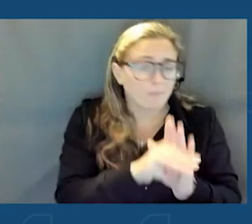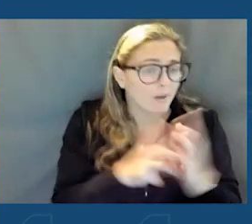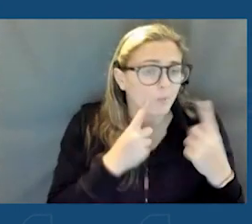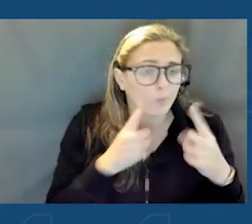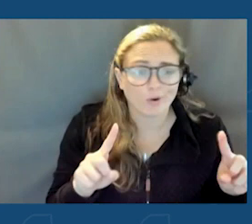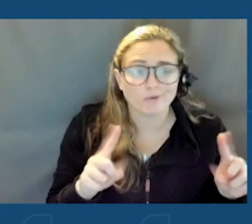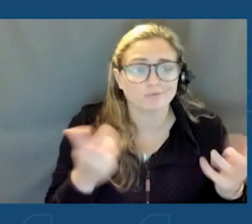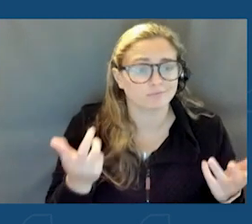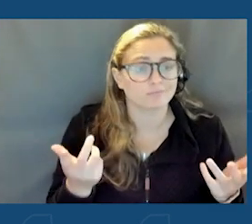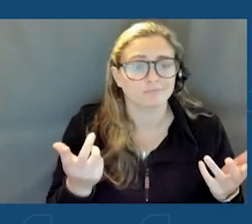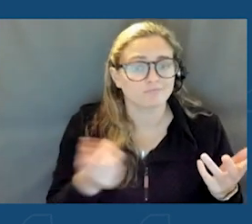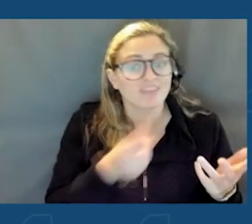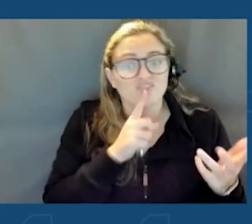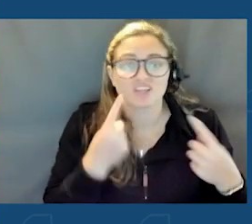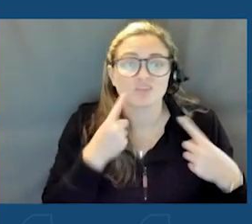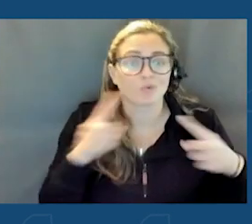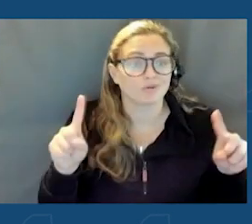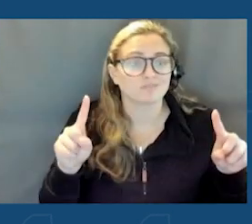model, it really works.